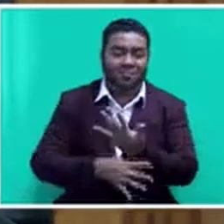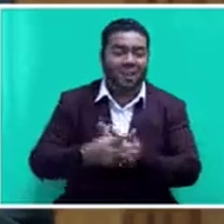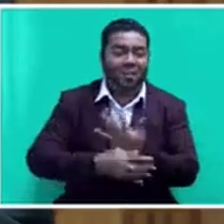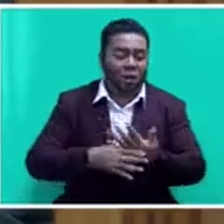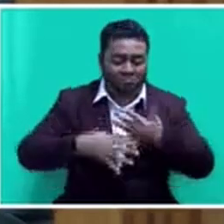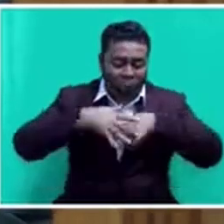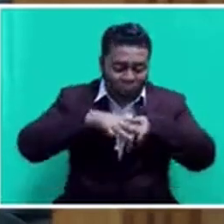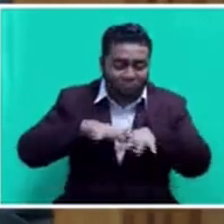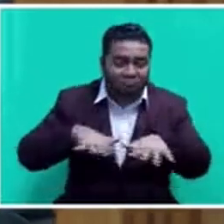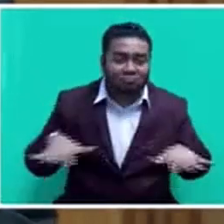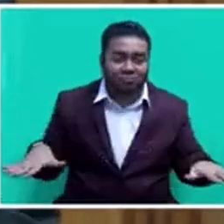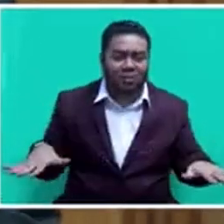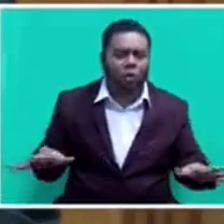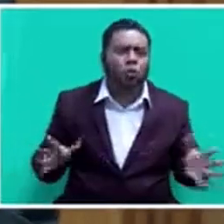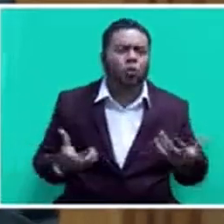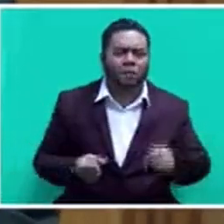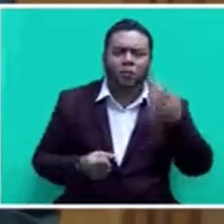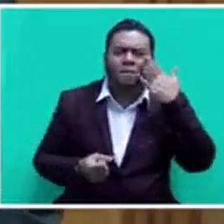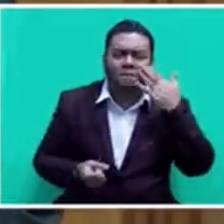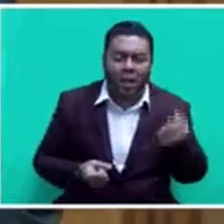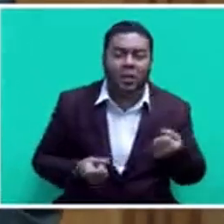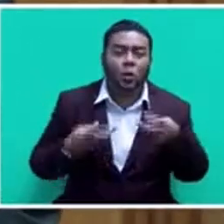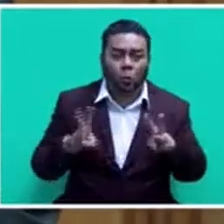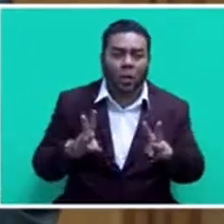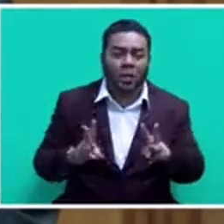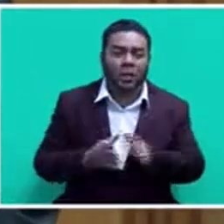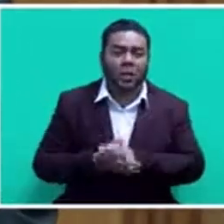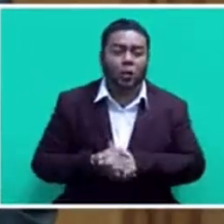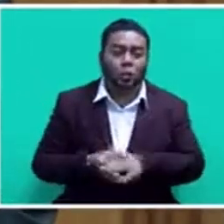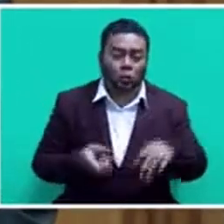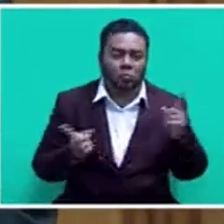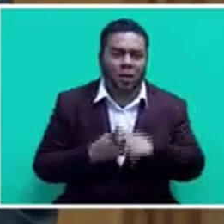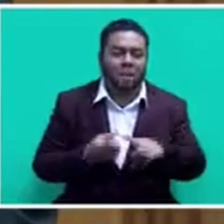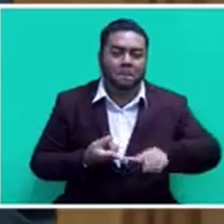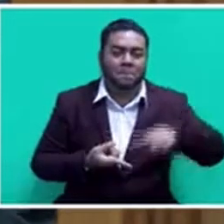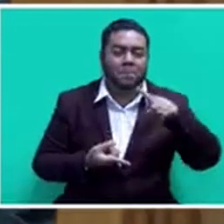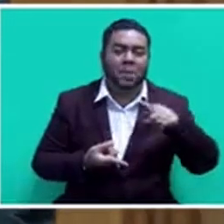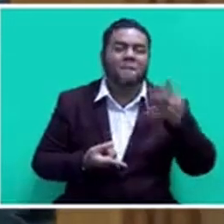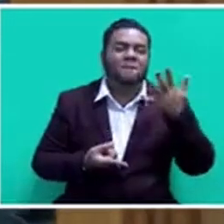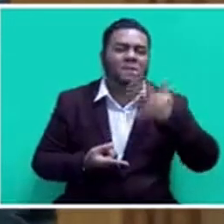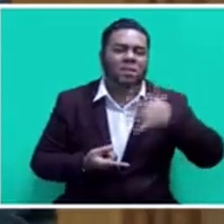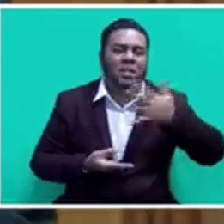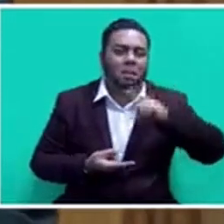economy, you will have to find a way to meet the 15% VAT living standard.